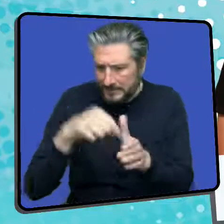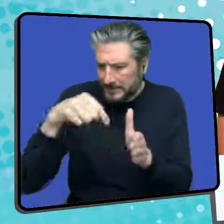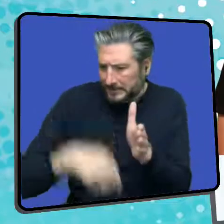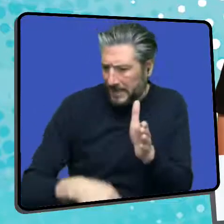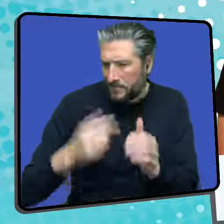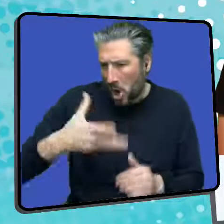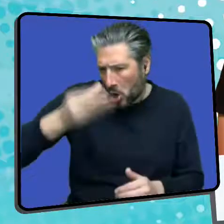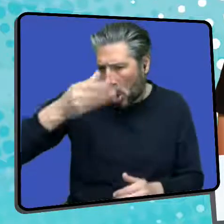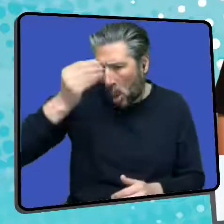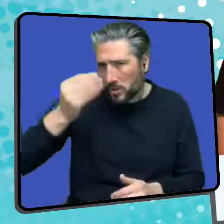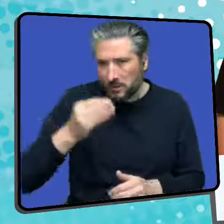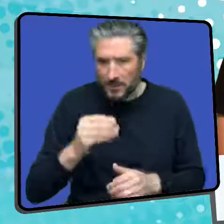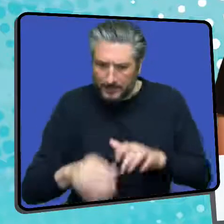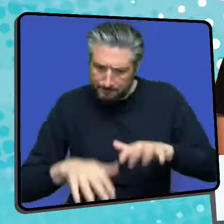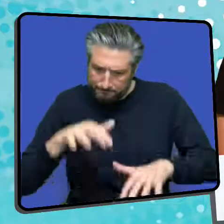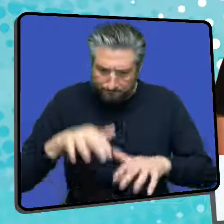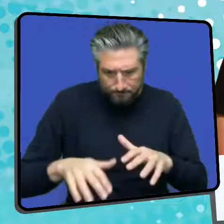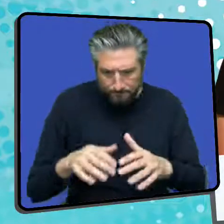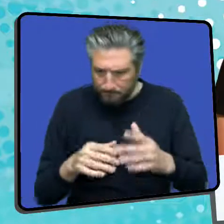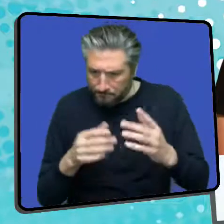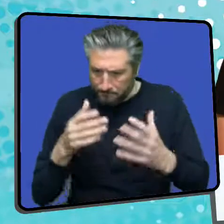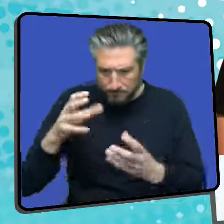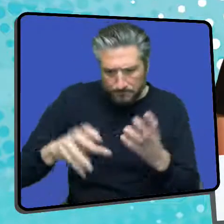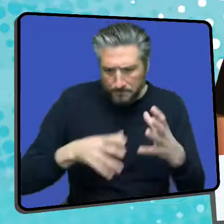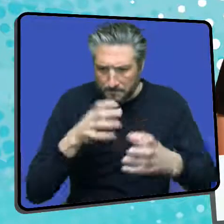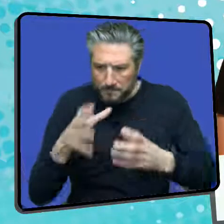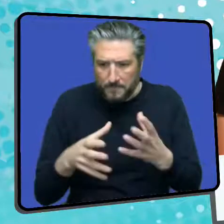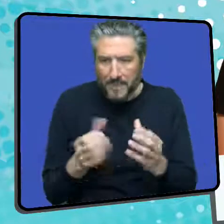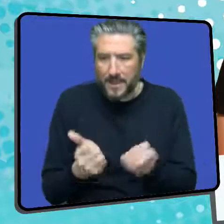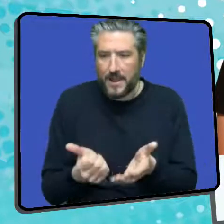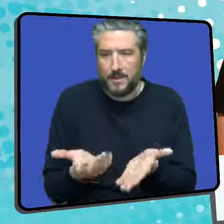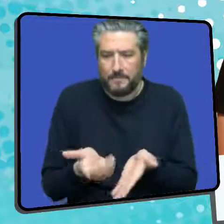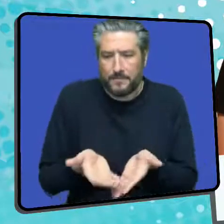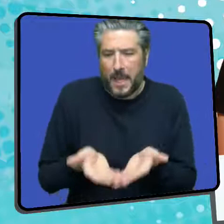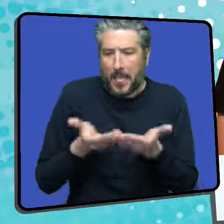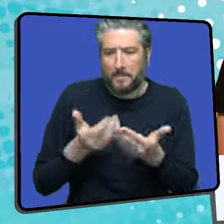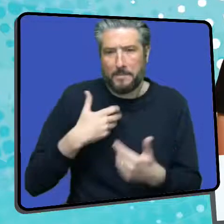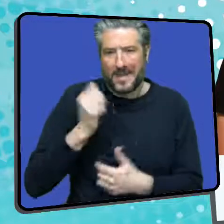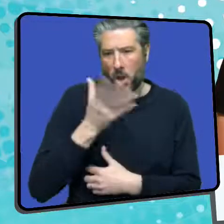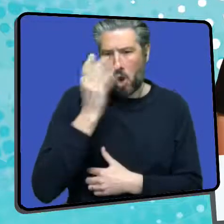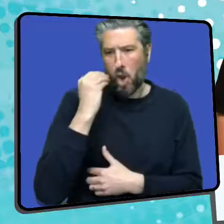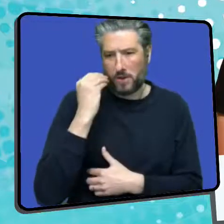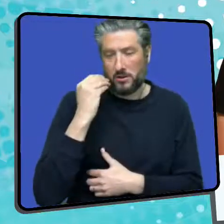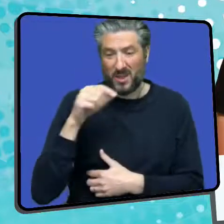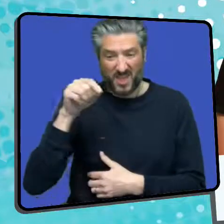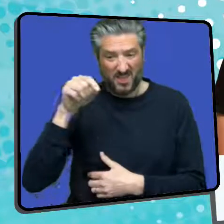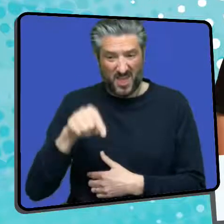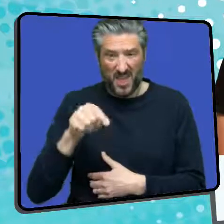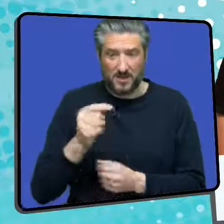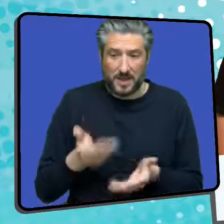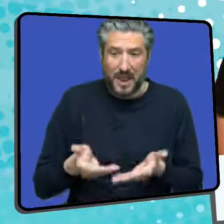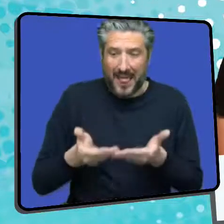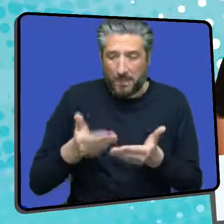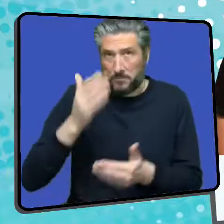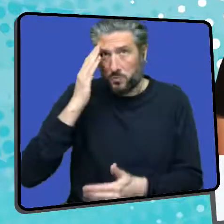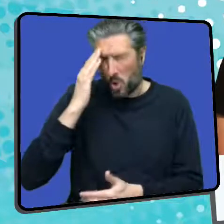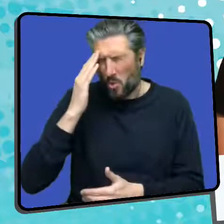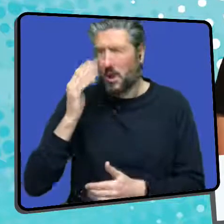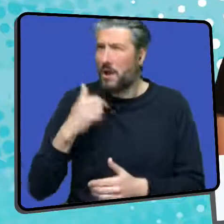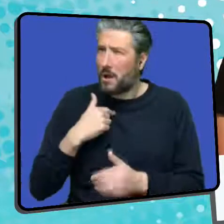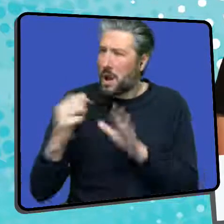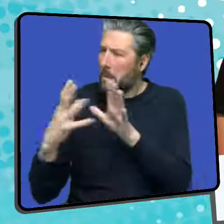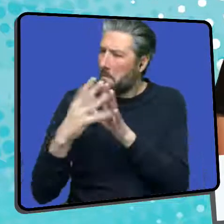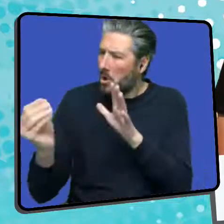other hand, I think it gives me an edge as architect to know how to build a model, actually. So yeah, it's a bit